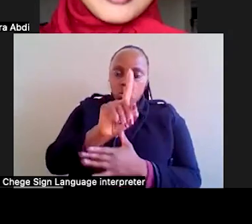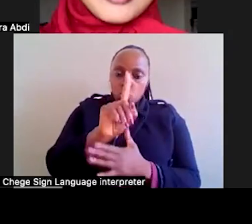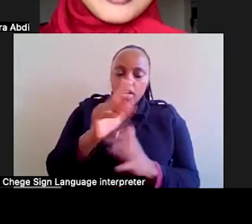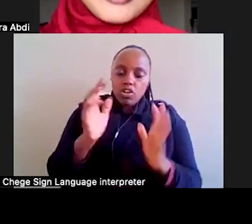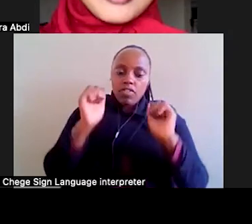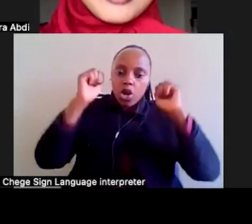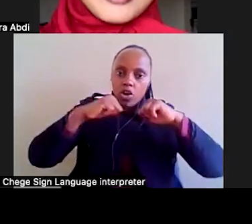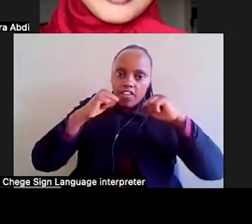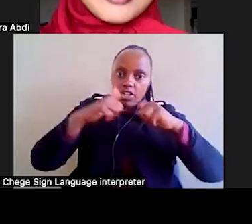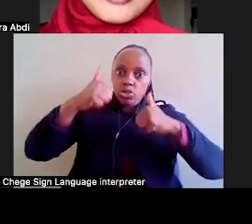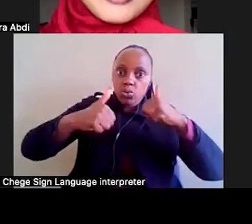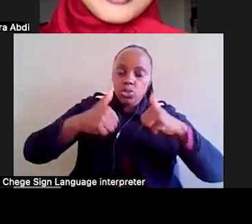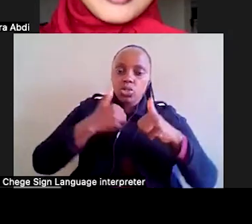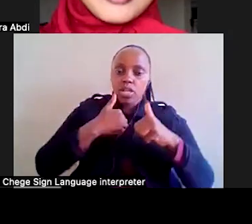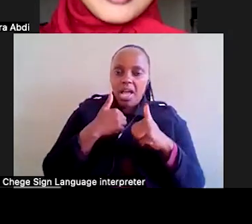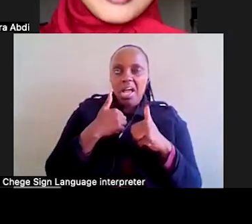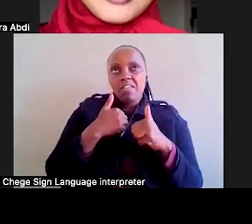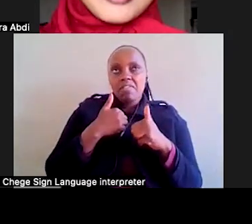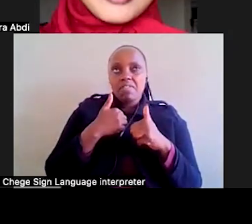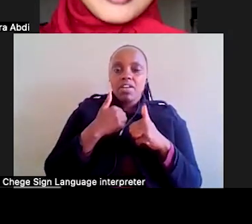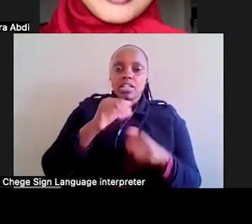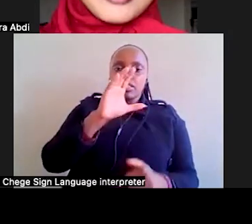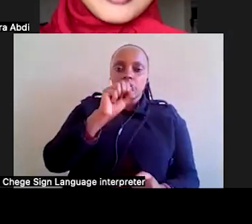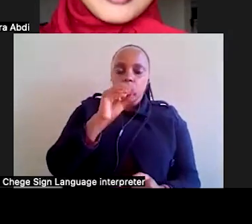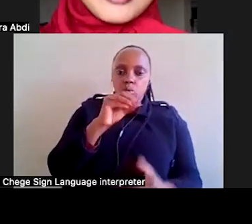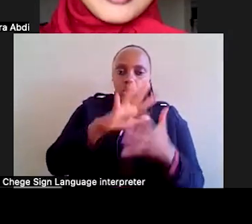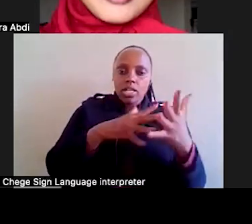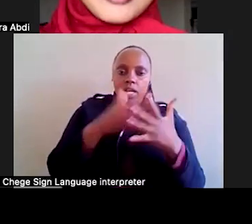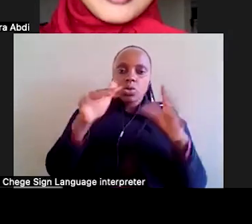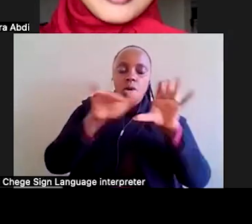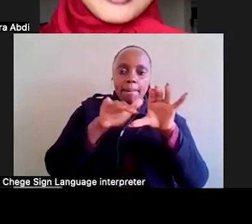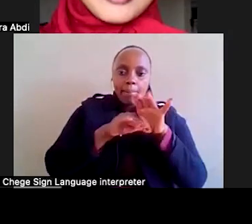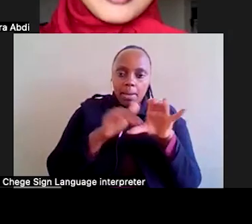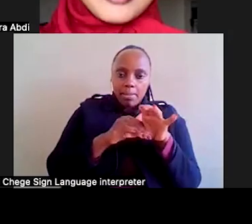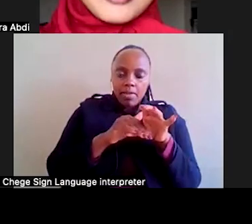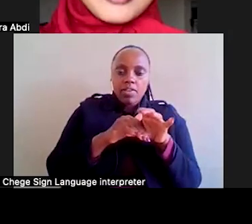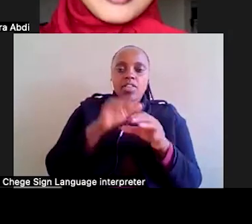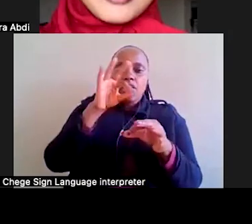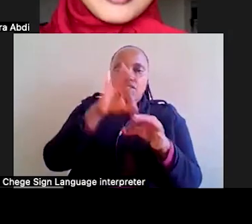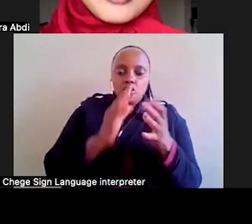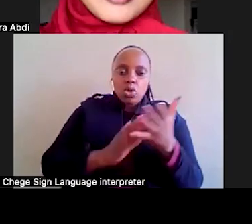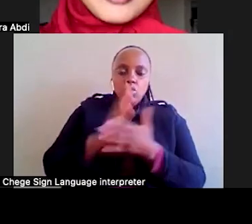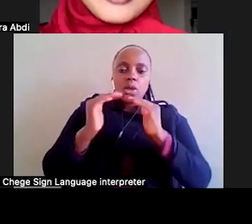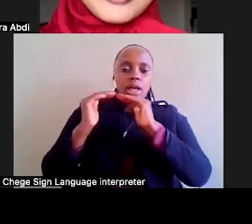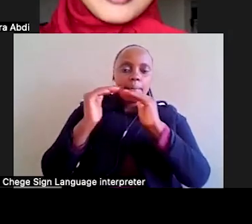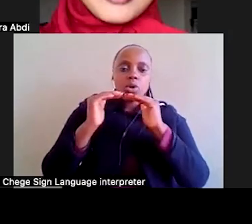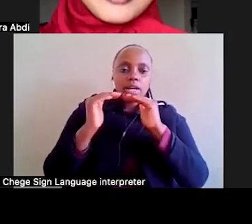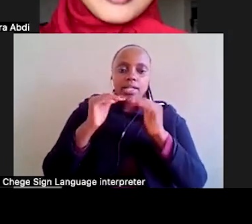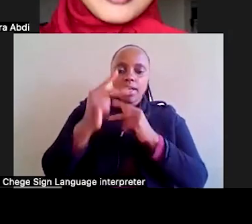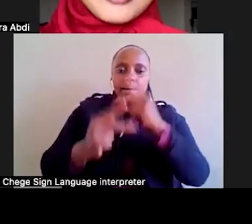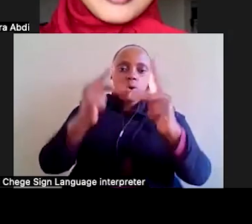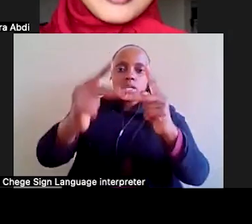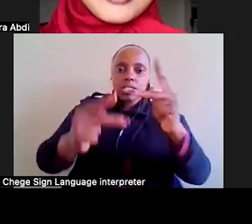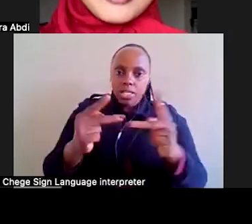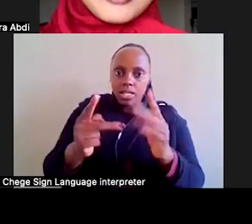conventions, we were able to have the CSO network members electing through a democratic process